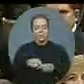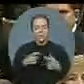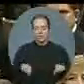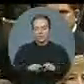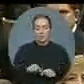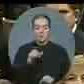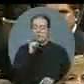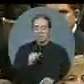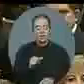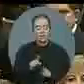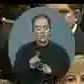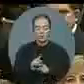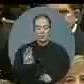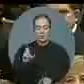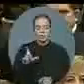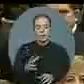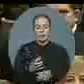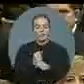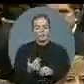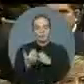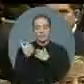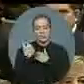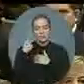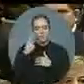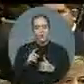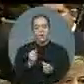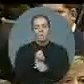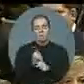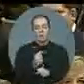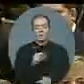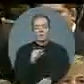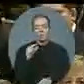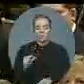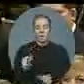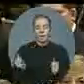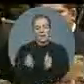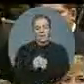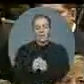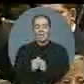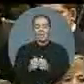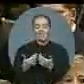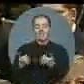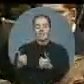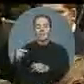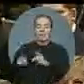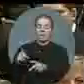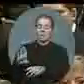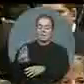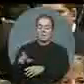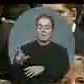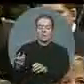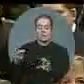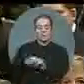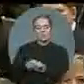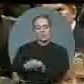received a mandate to have a government in which the separatists would be part of the coalition. Mr. Speaker, if the leader